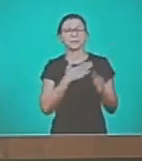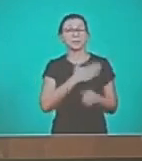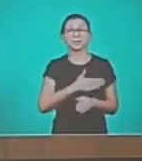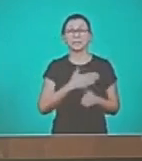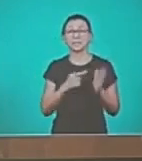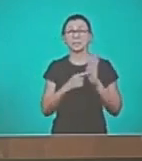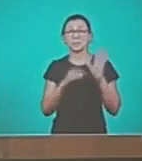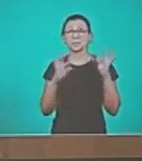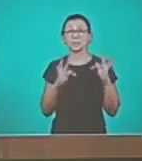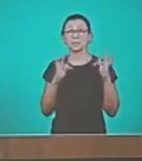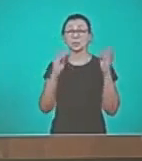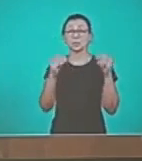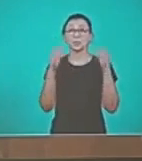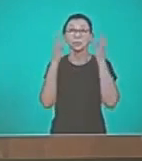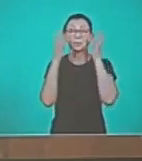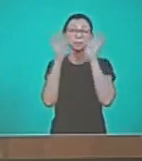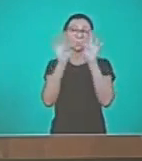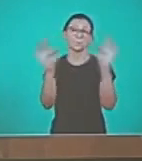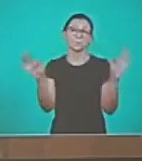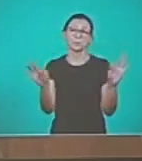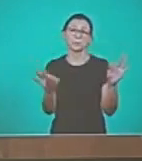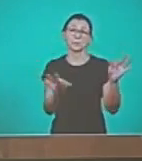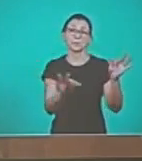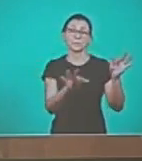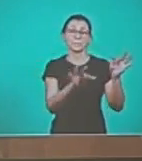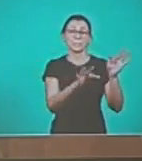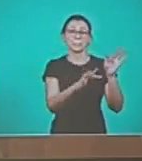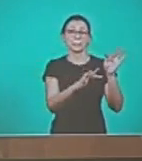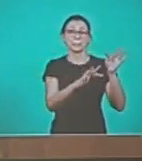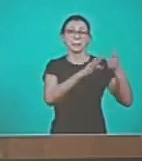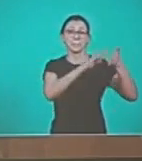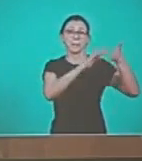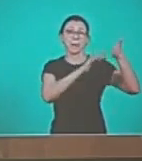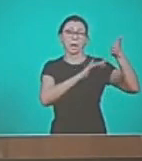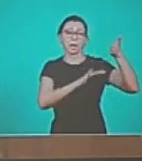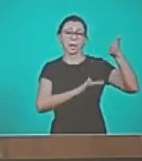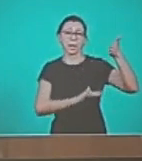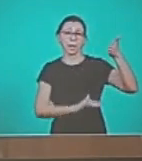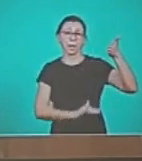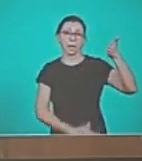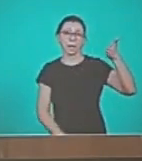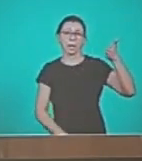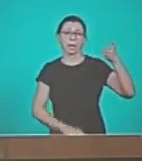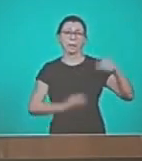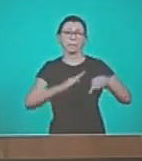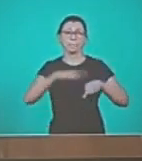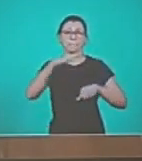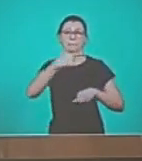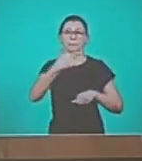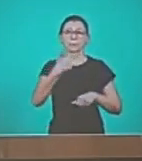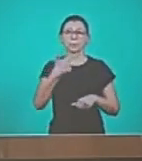I could have shared all the testimony here. We have a list of more than 200